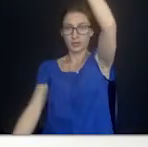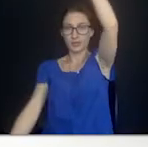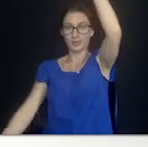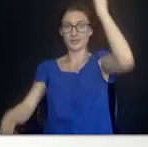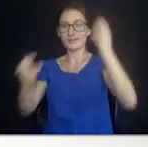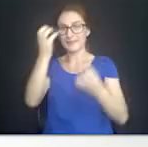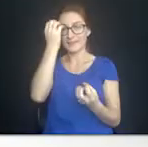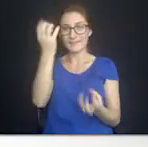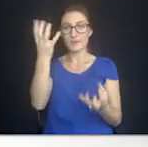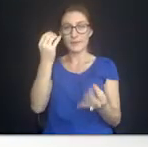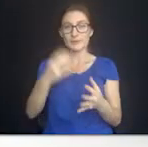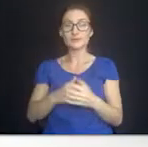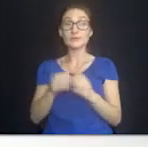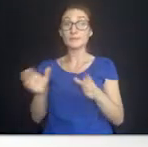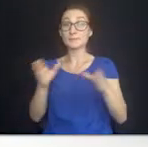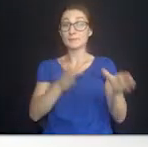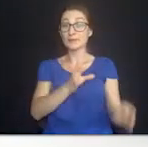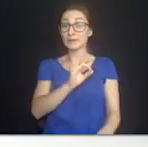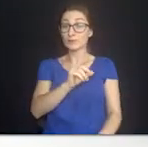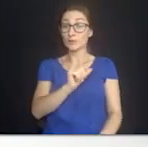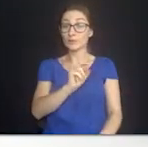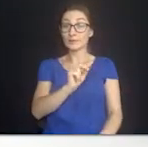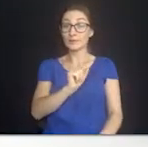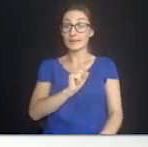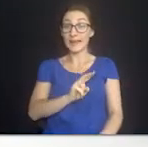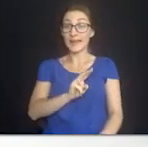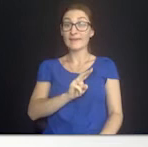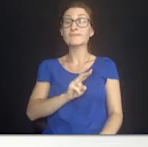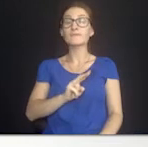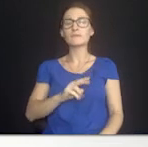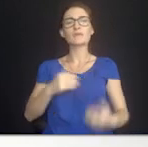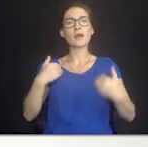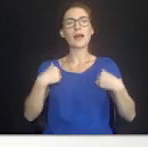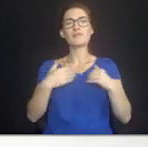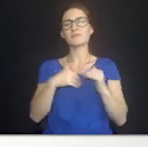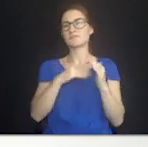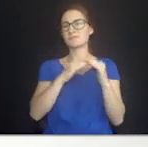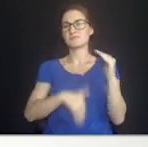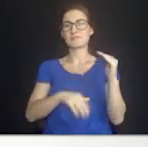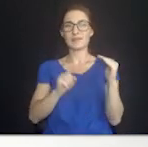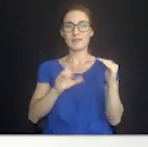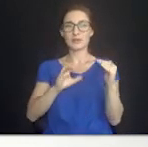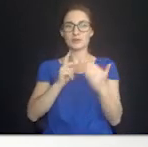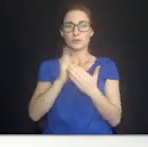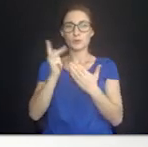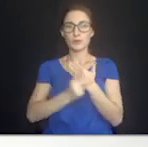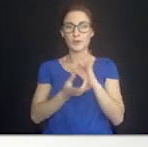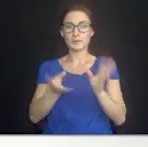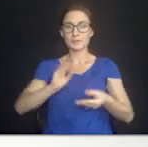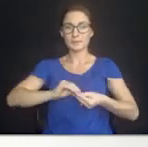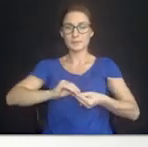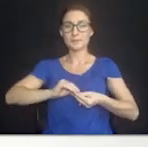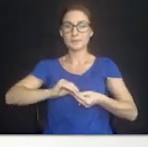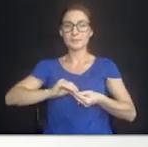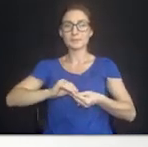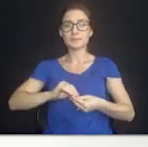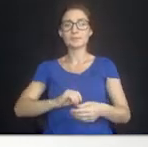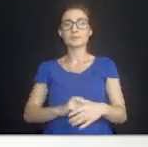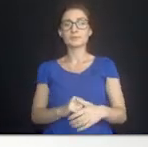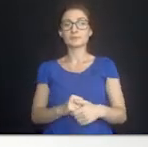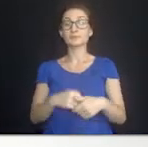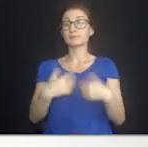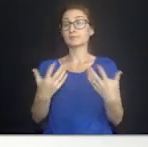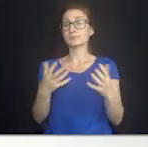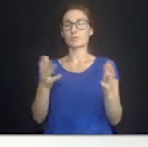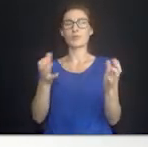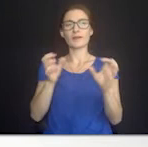lot of information. Well, with the Florida Navigator, the state of Florida has less than 100 programs throughout our sister